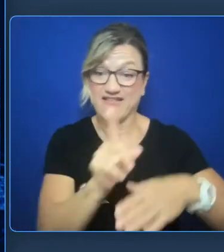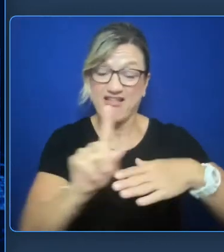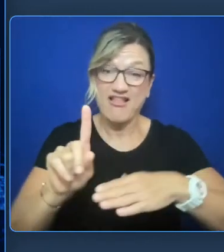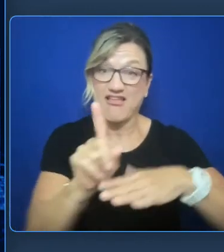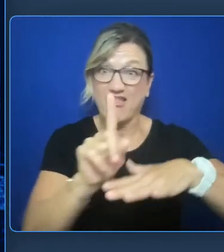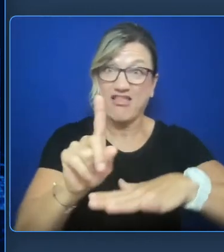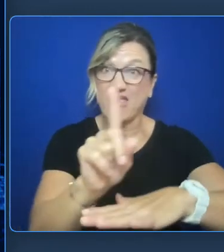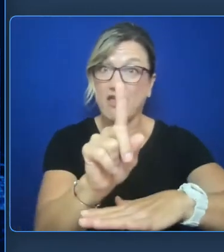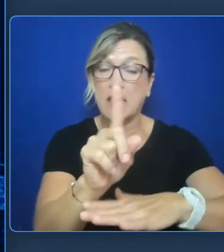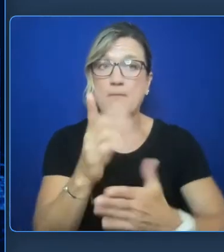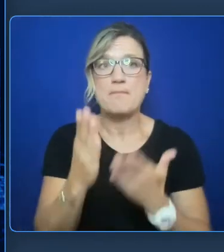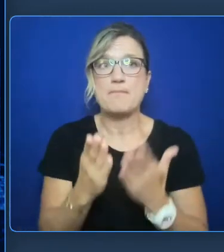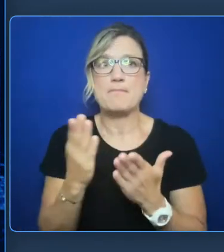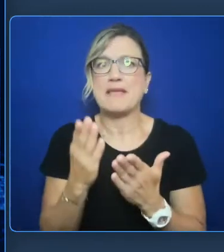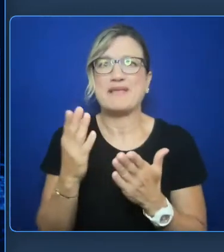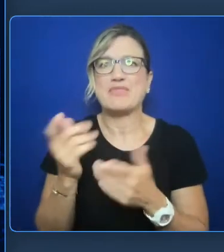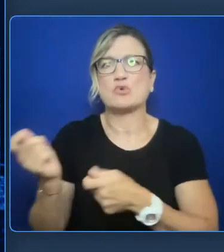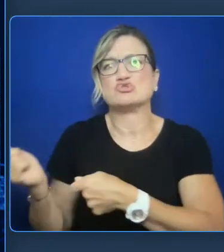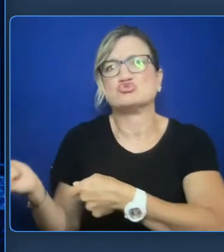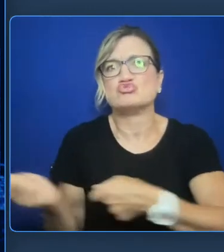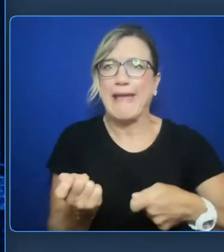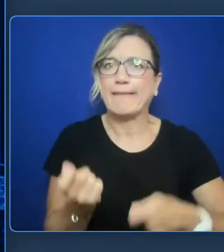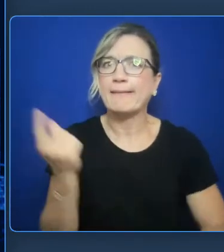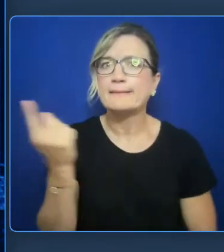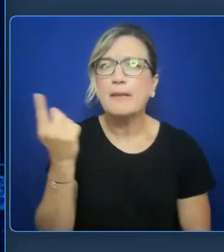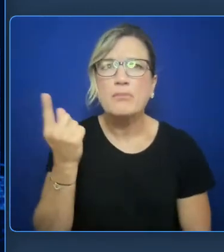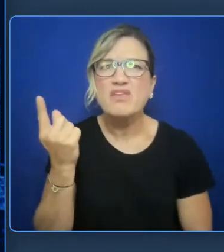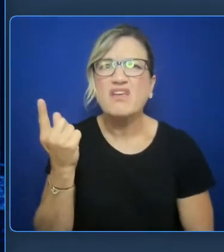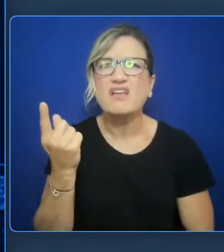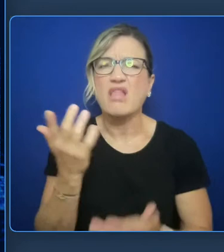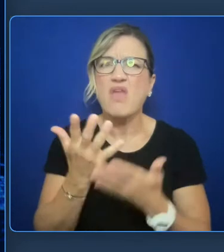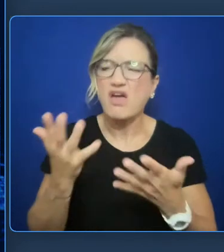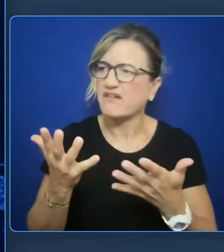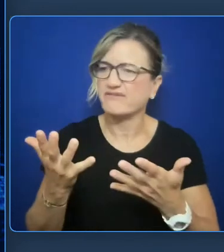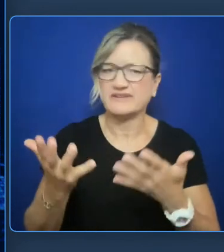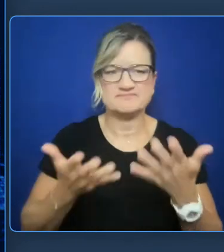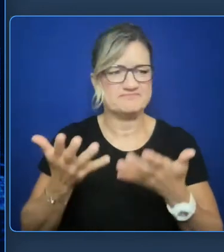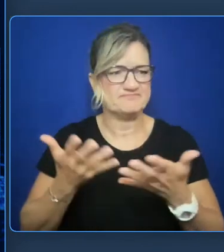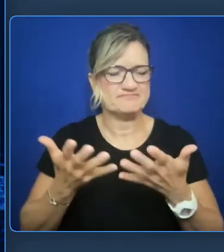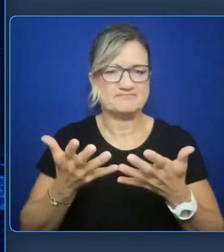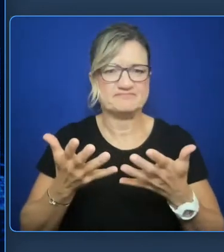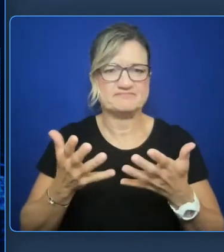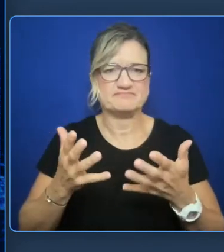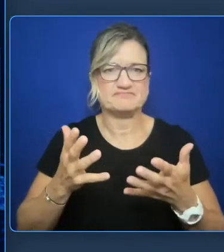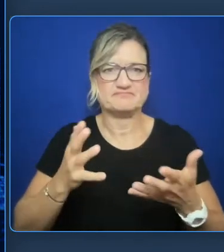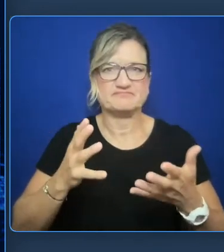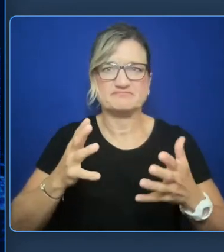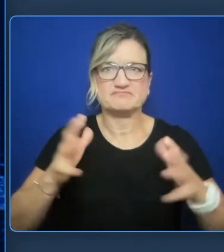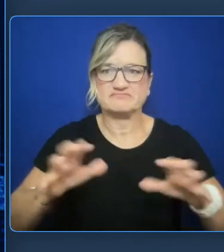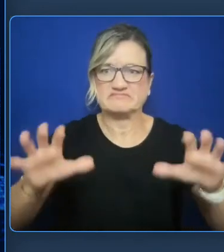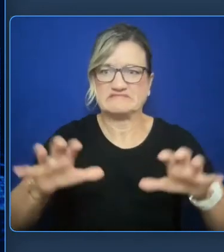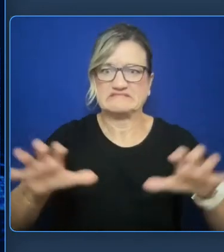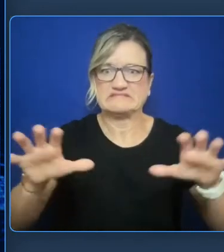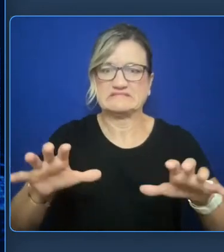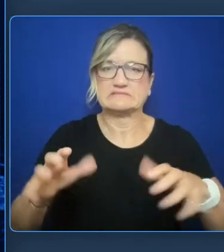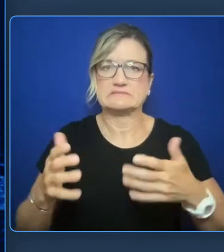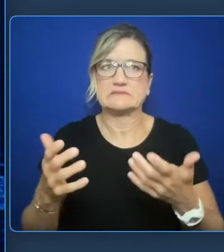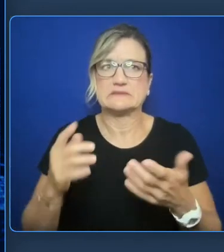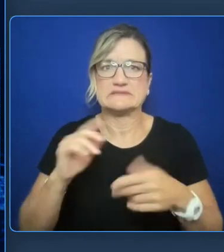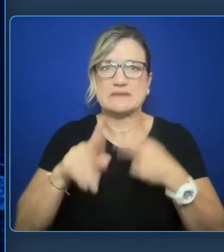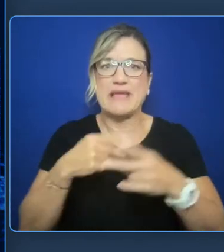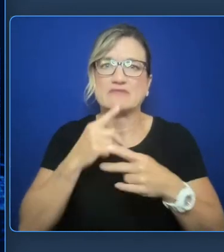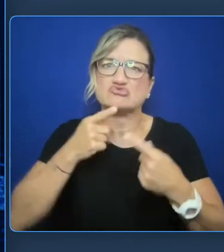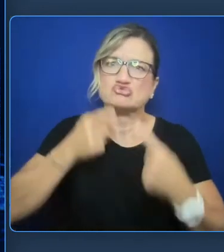And something. Maybe they were dragging something. There was a lot of commotion. Right. There was some